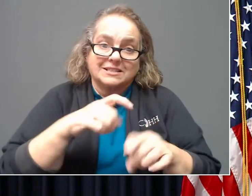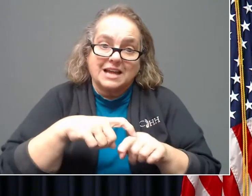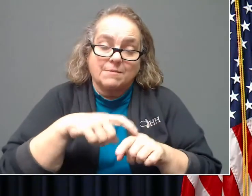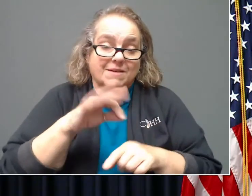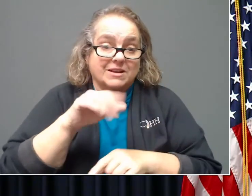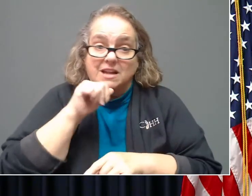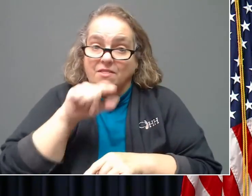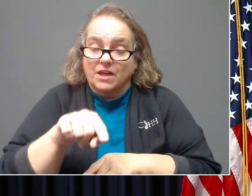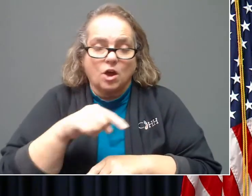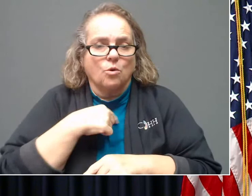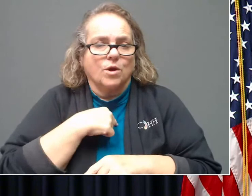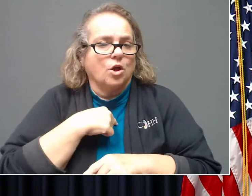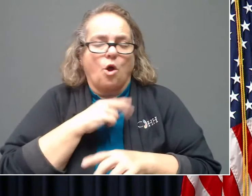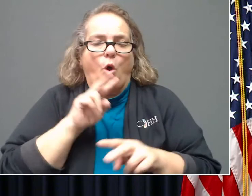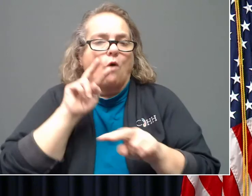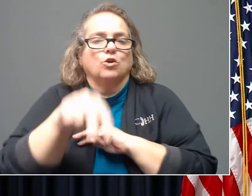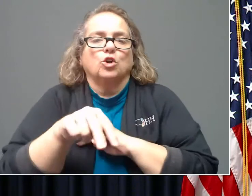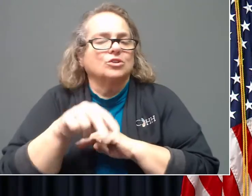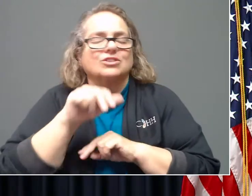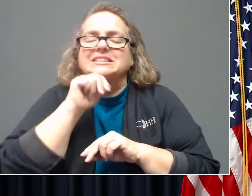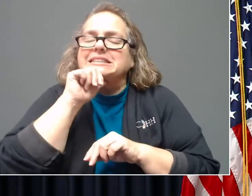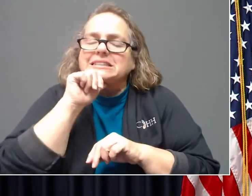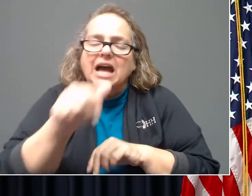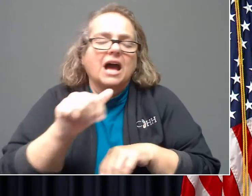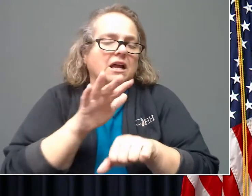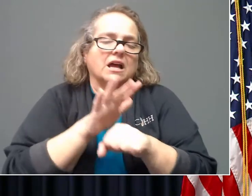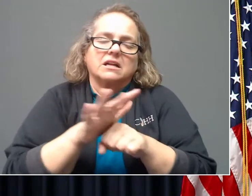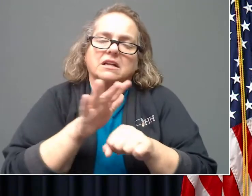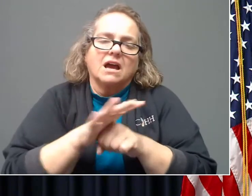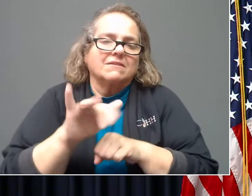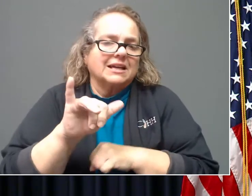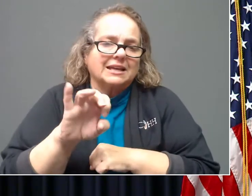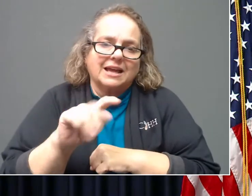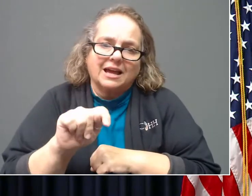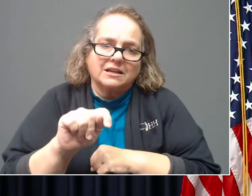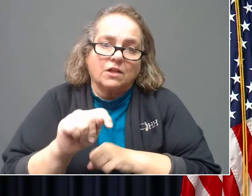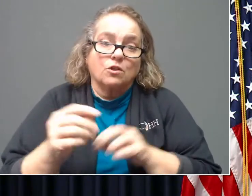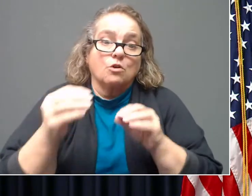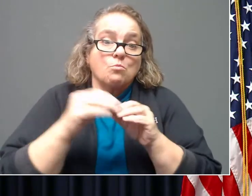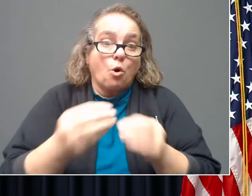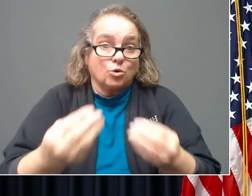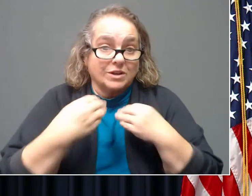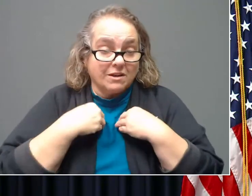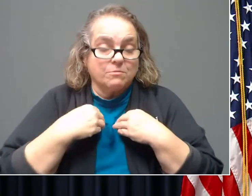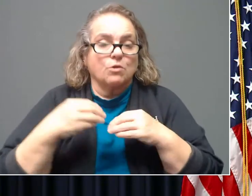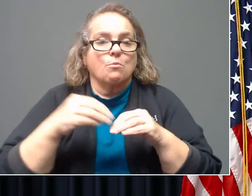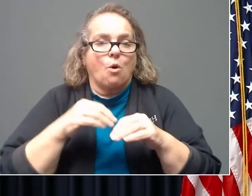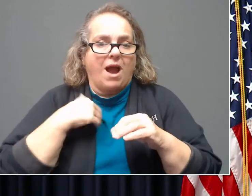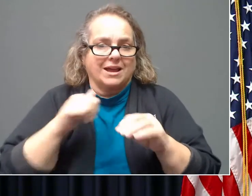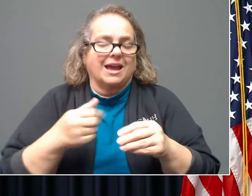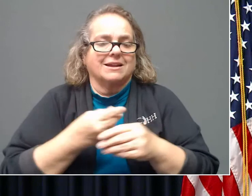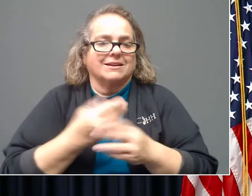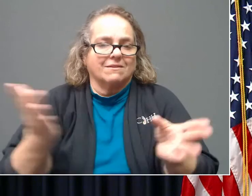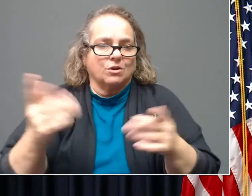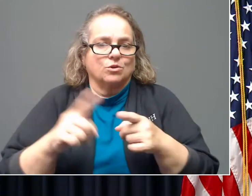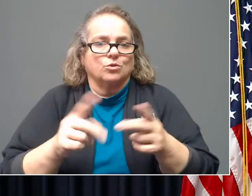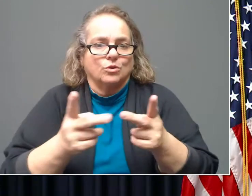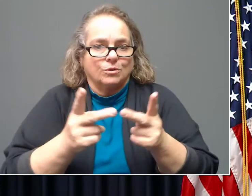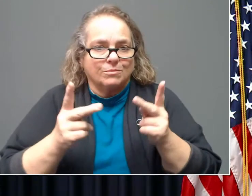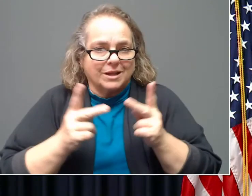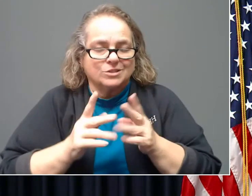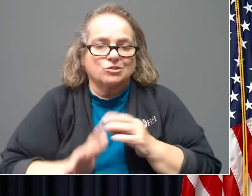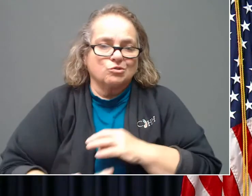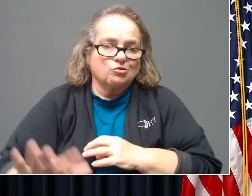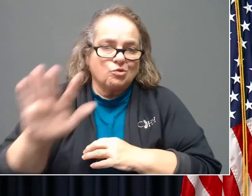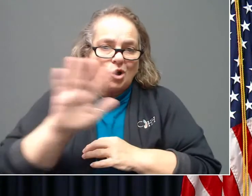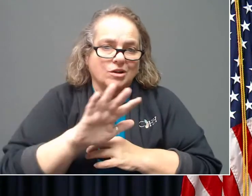There's just not enough yet, and the more they give to us, the more we can get out to more places across the